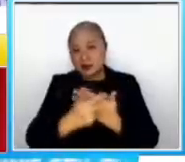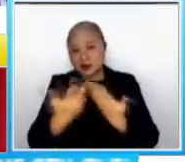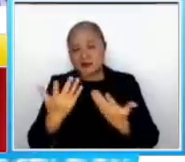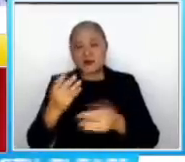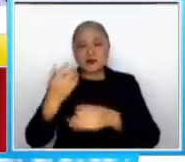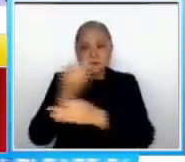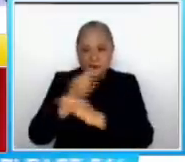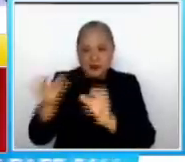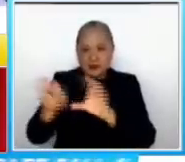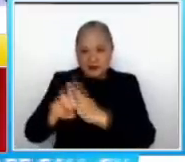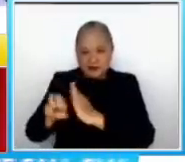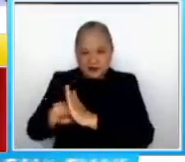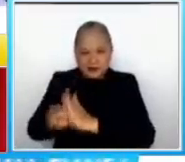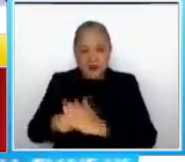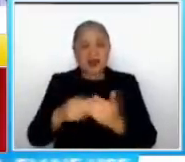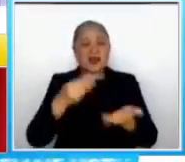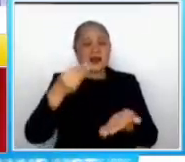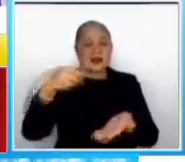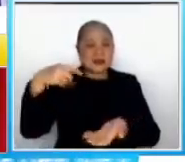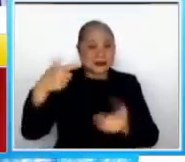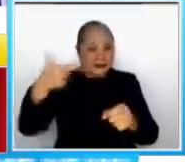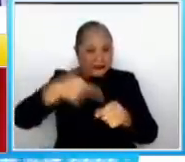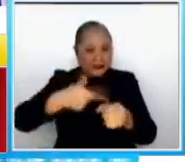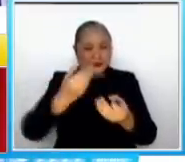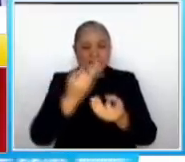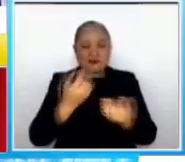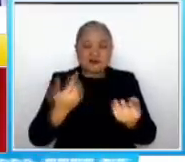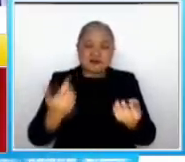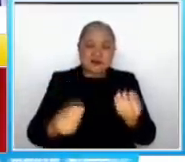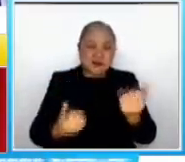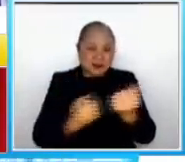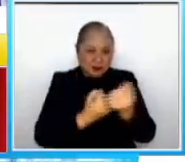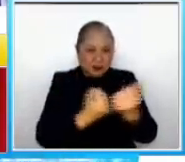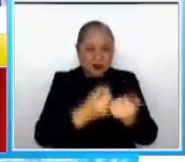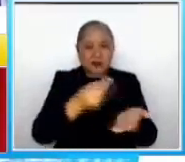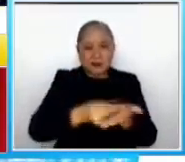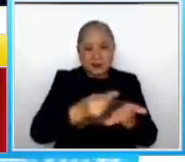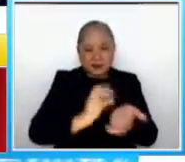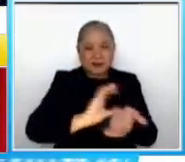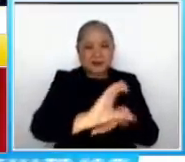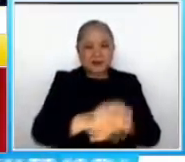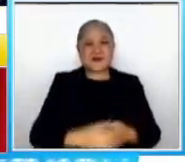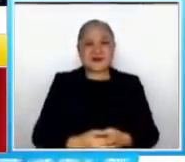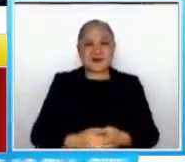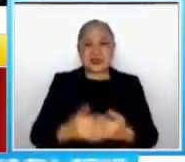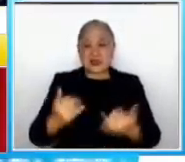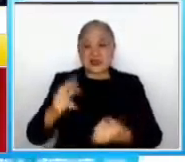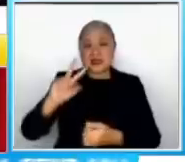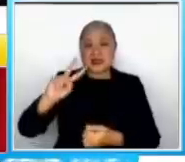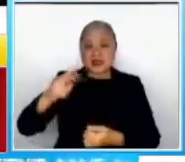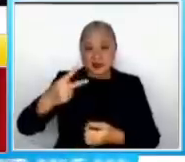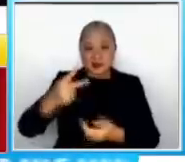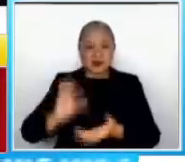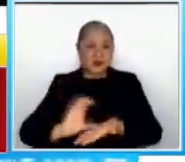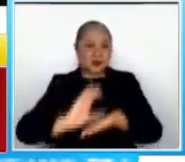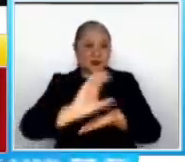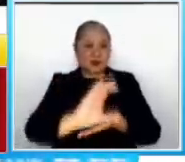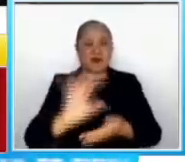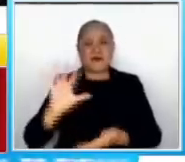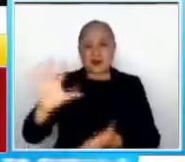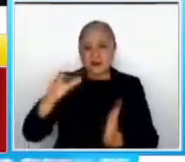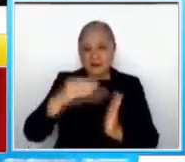So April meron pang ang dagdag po, second range na naman po yung may 5 billion na pinapropose yung ating economic